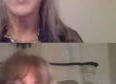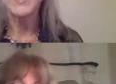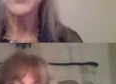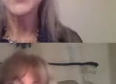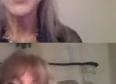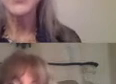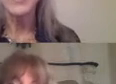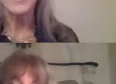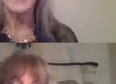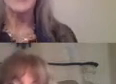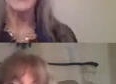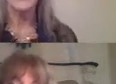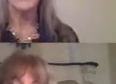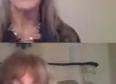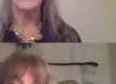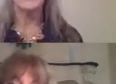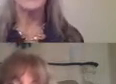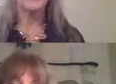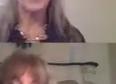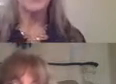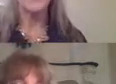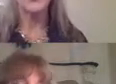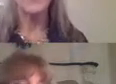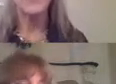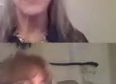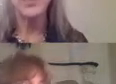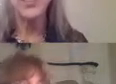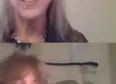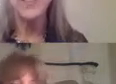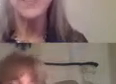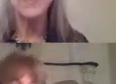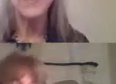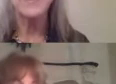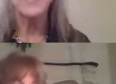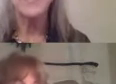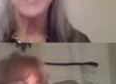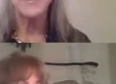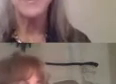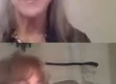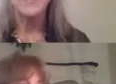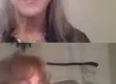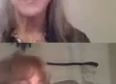much. Okay, sure, great, thank you. Just get my screen on here just a second.